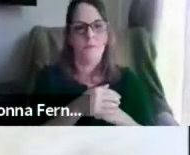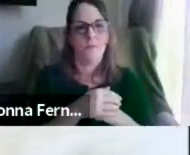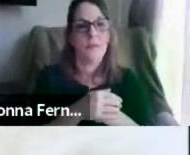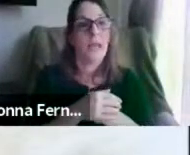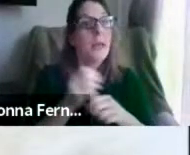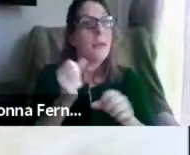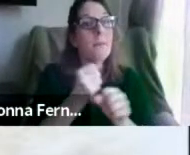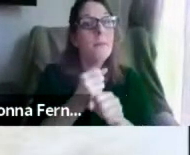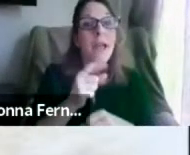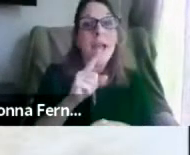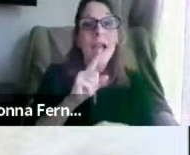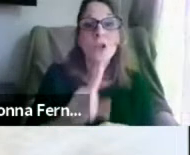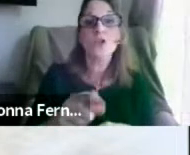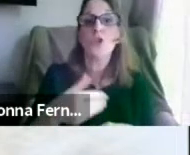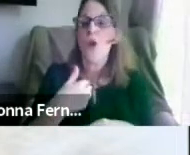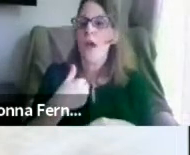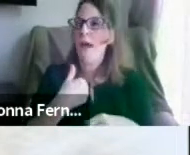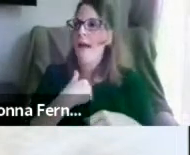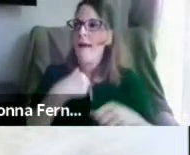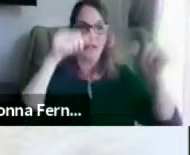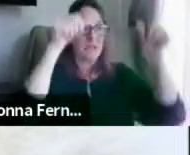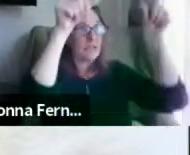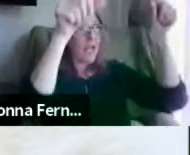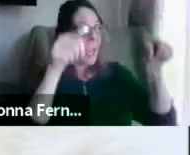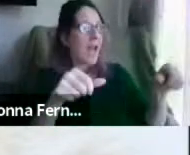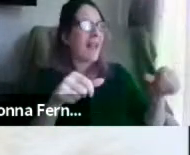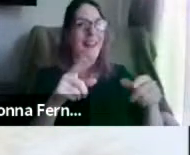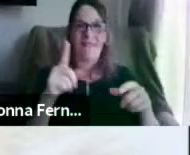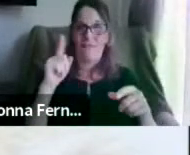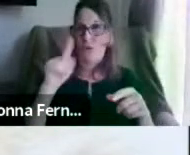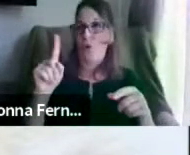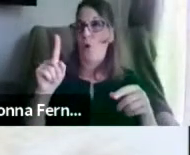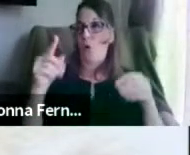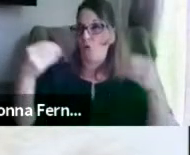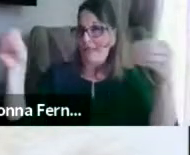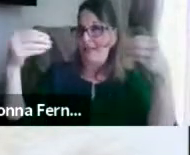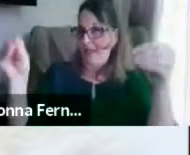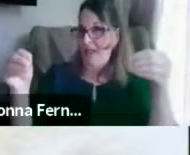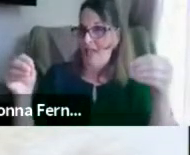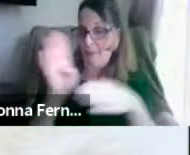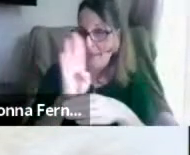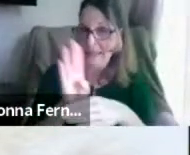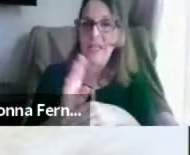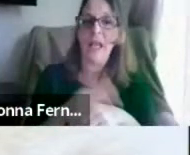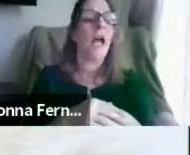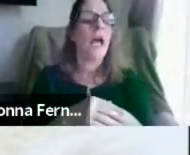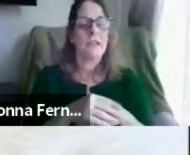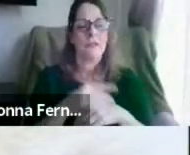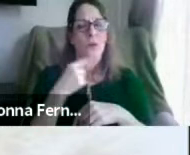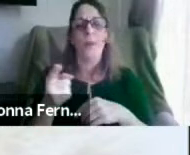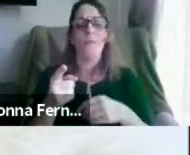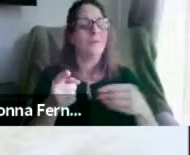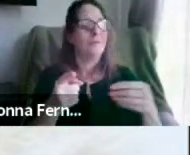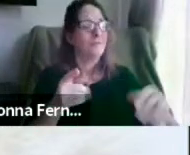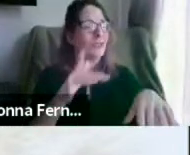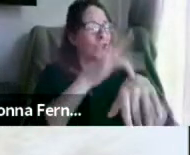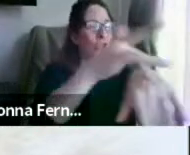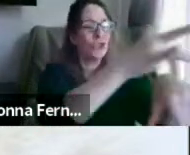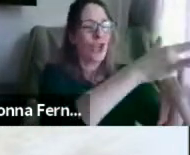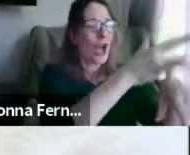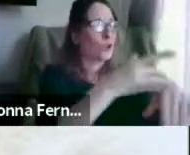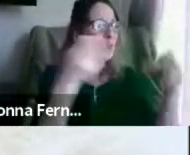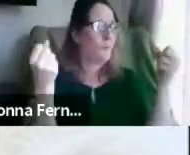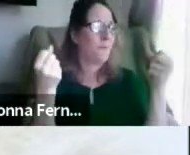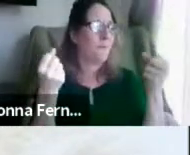Make sure that you have signing requesting, if you are in the retail industry, signing requesting minimal touching of products.